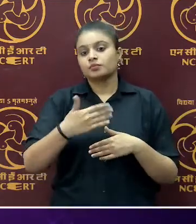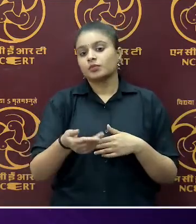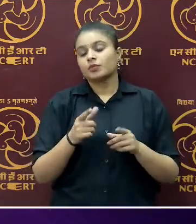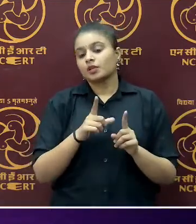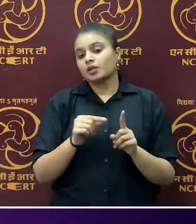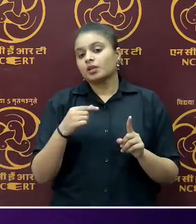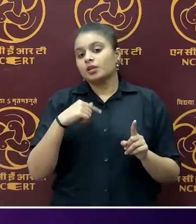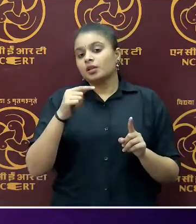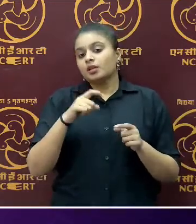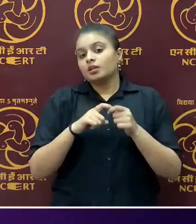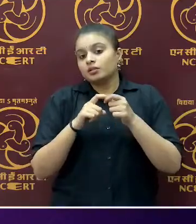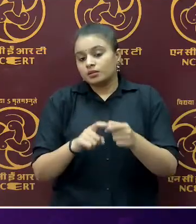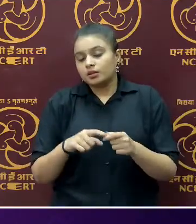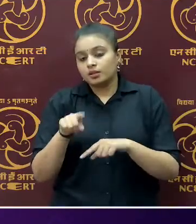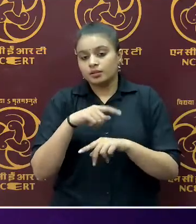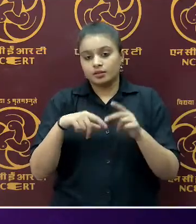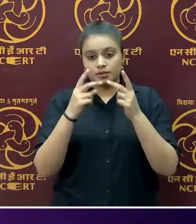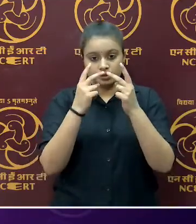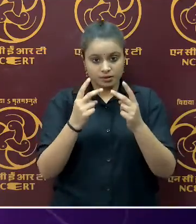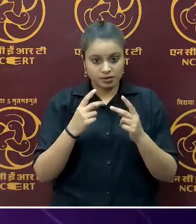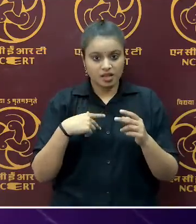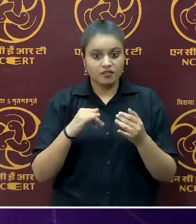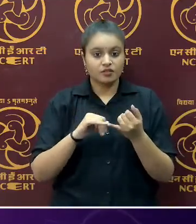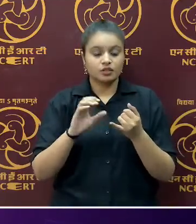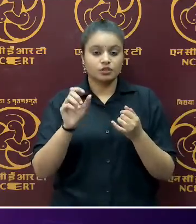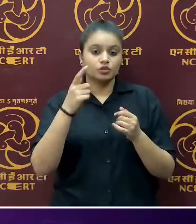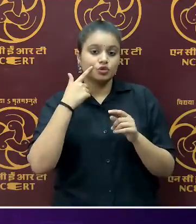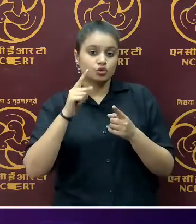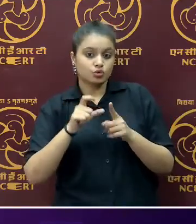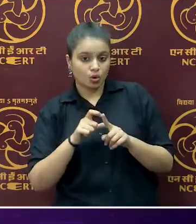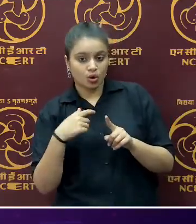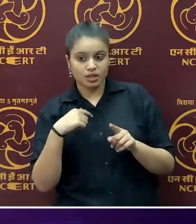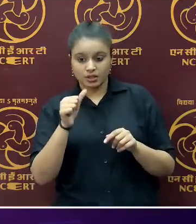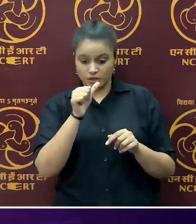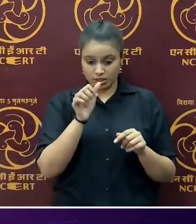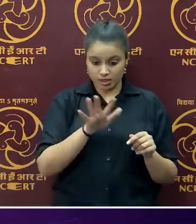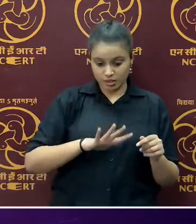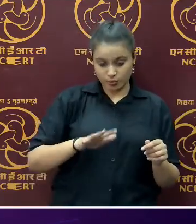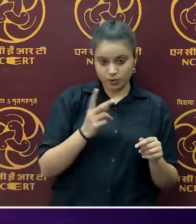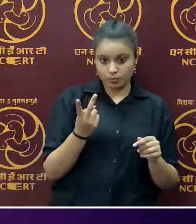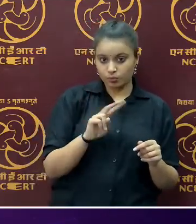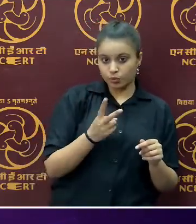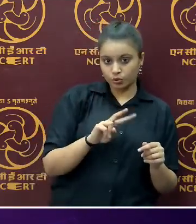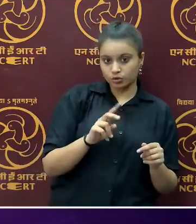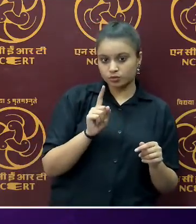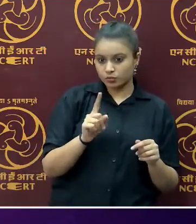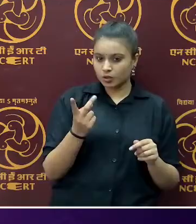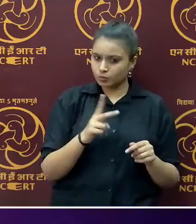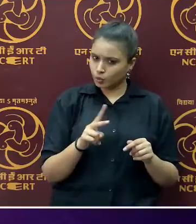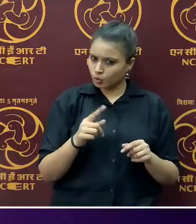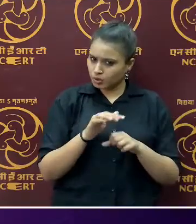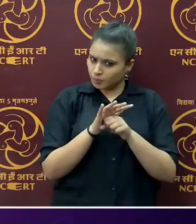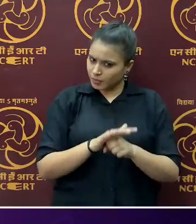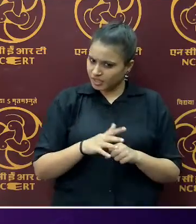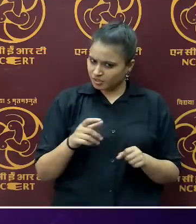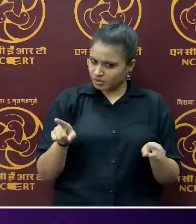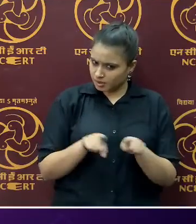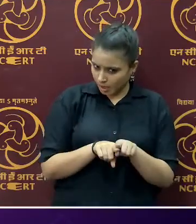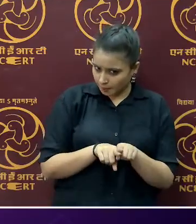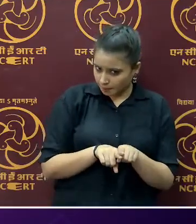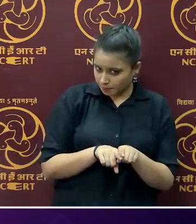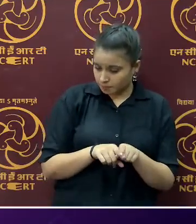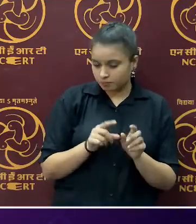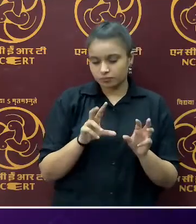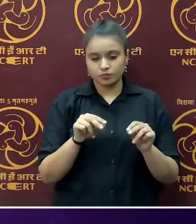question for you, that we've seen the solids and liquids both, but they both exert the same kind of pressure? No, it varies.